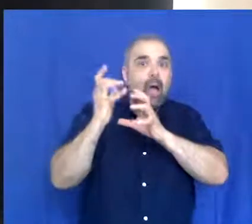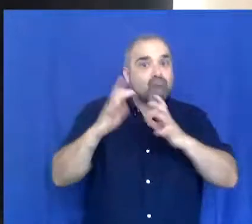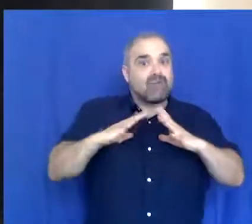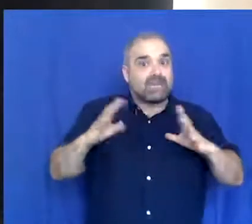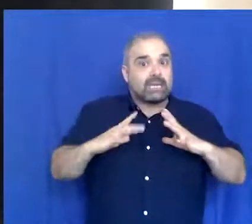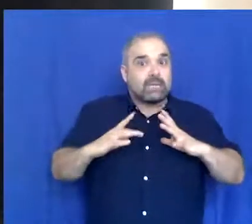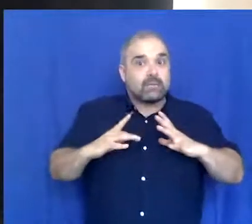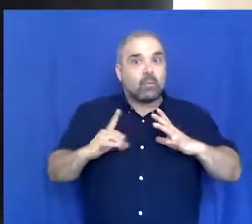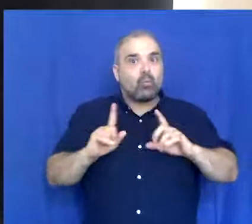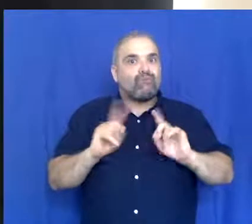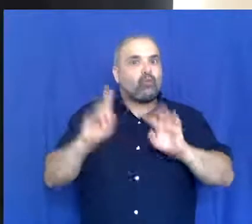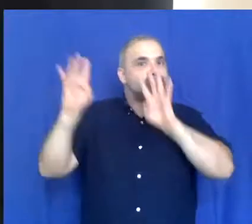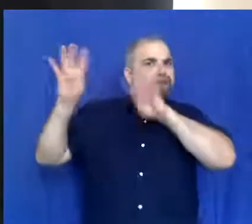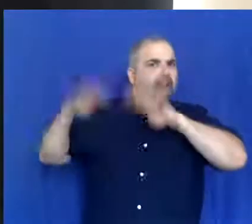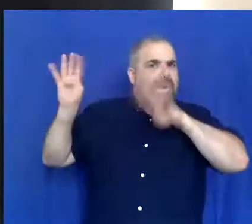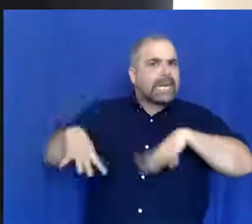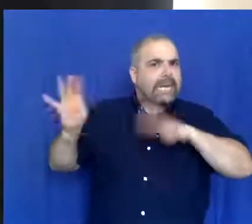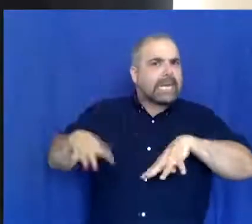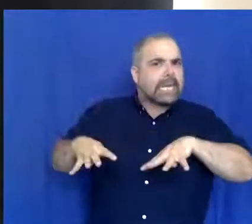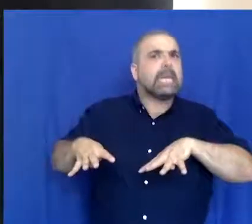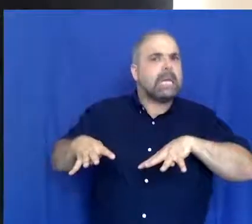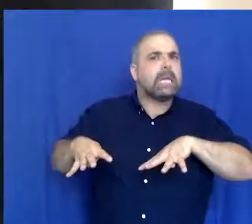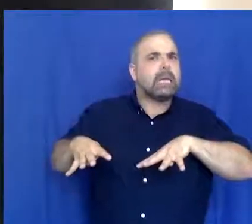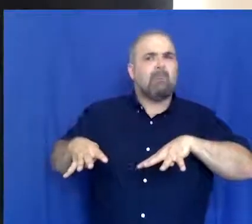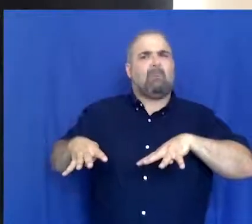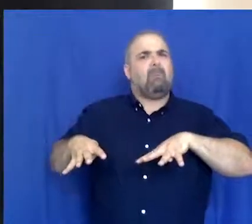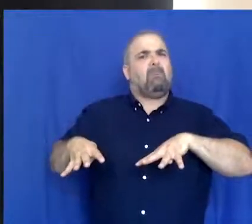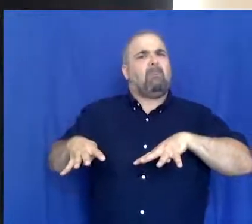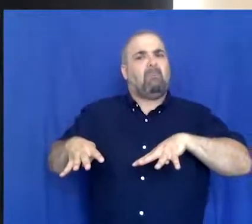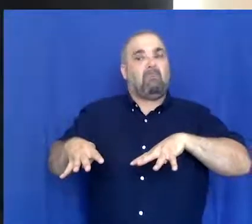shaker ready for some rain?